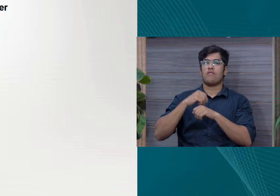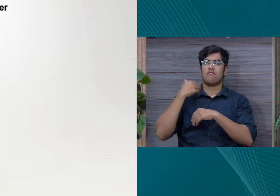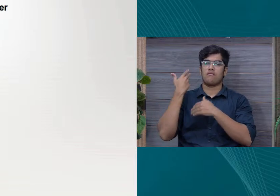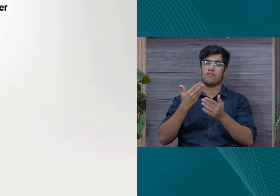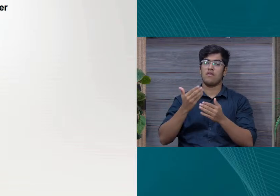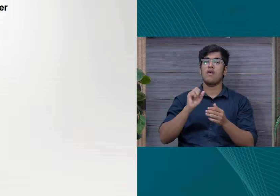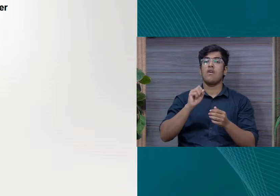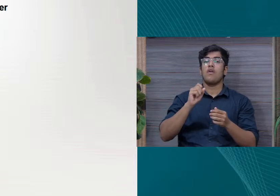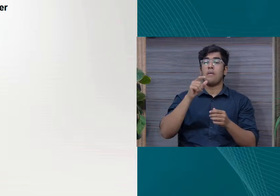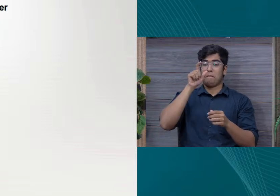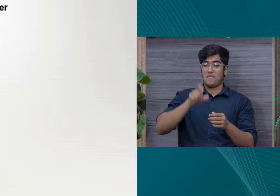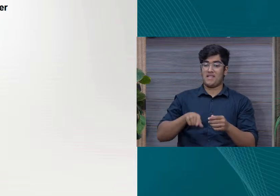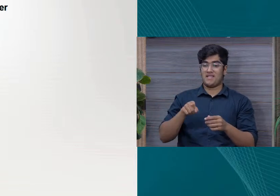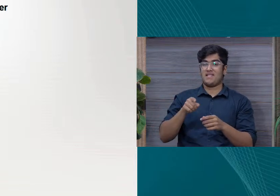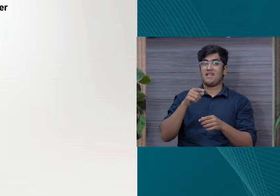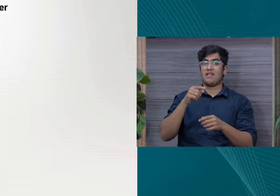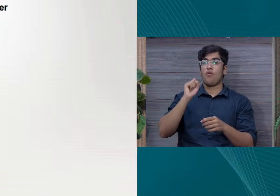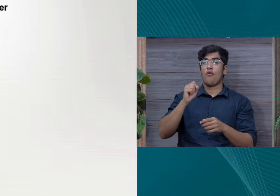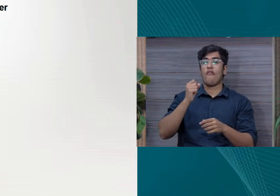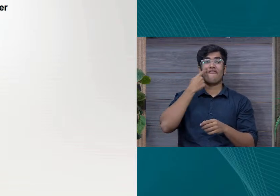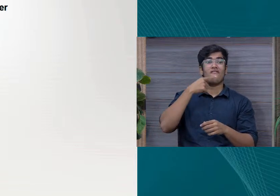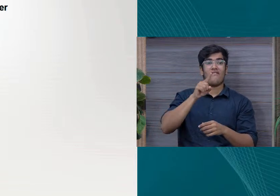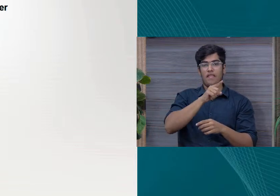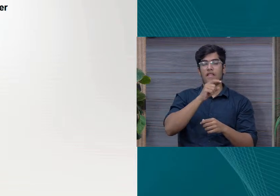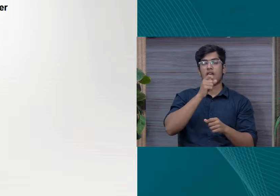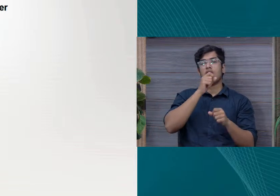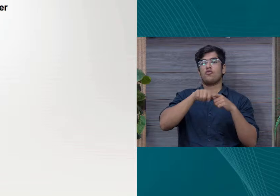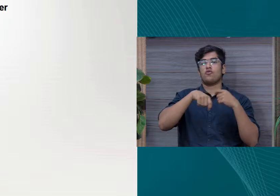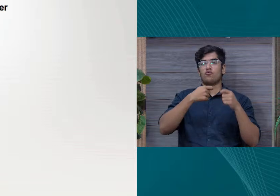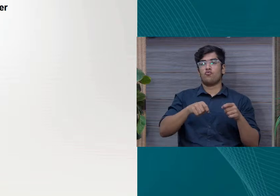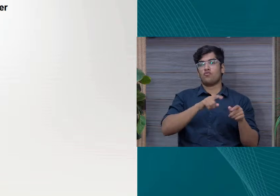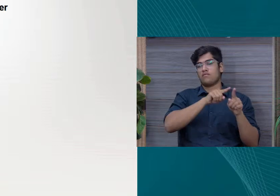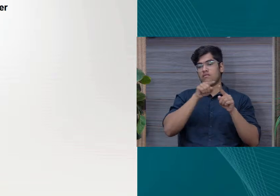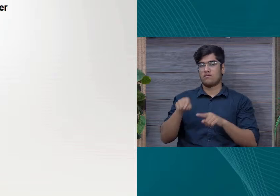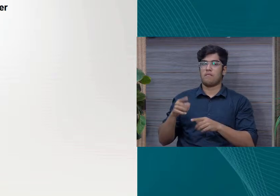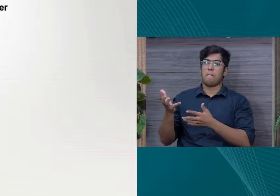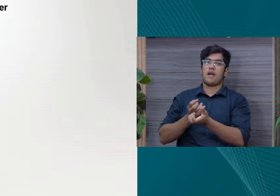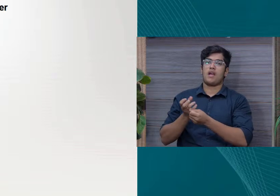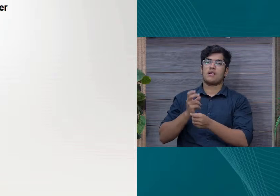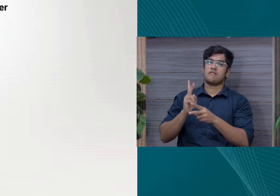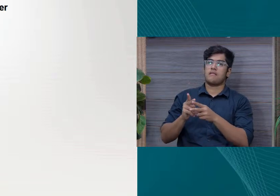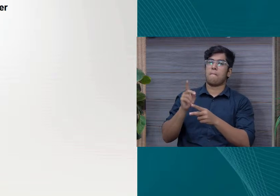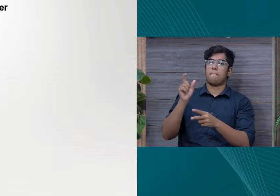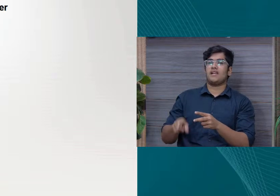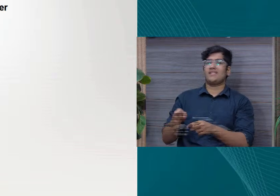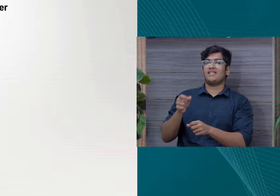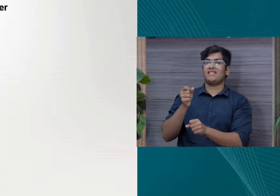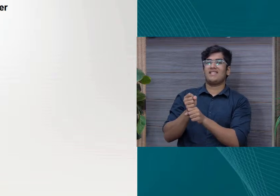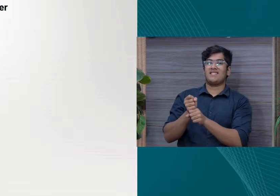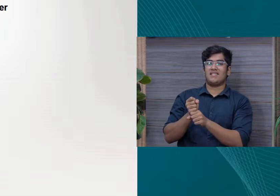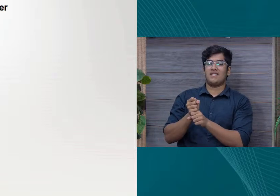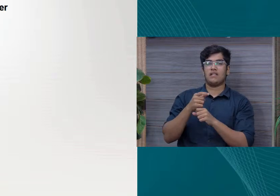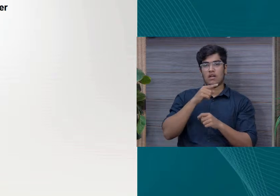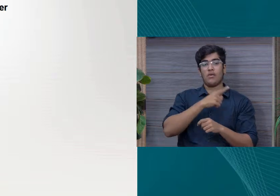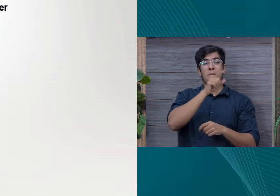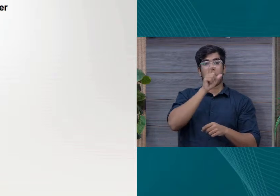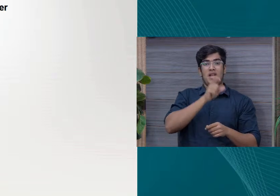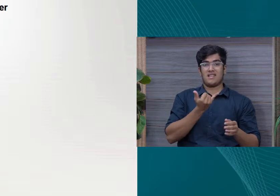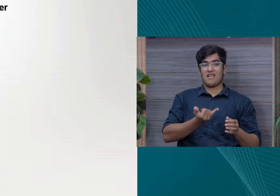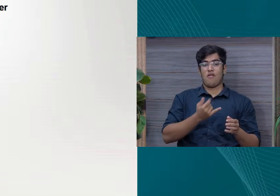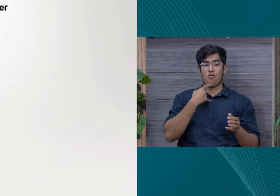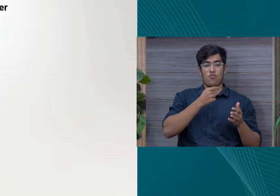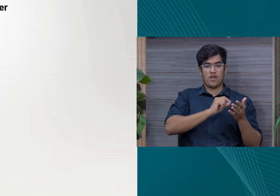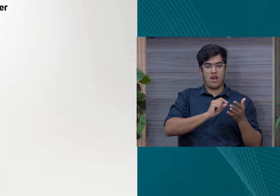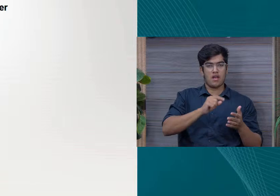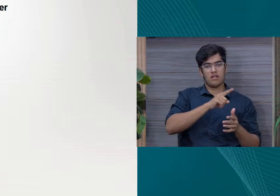get his shoes made from Mr. Gessler only. So the author was very fascinated and he only wanted